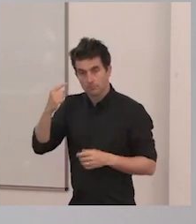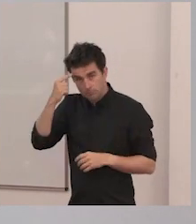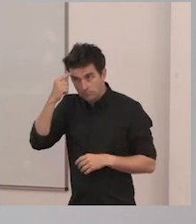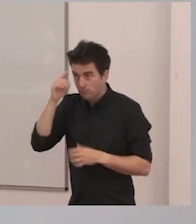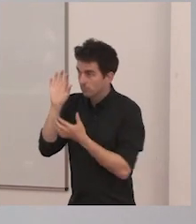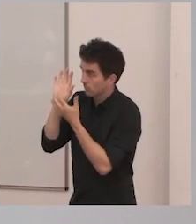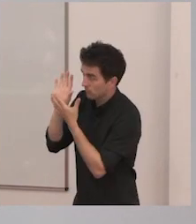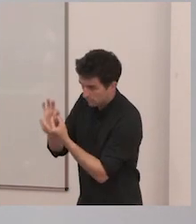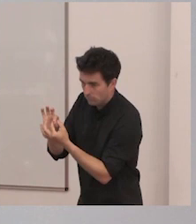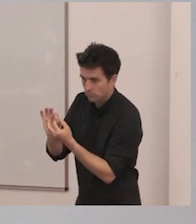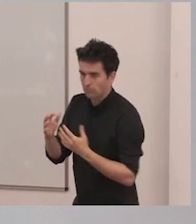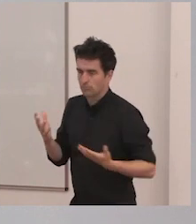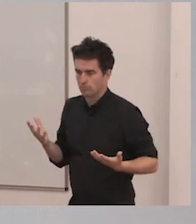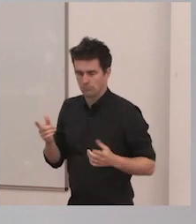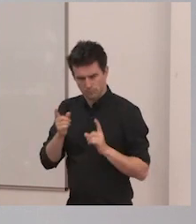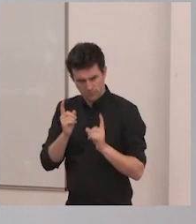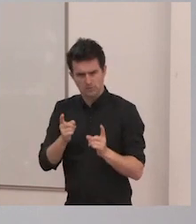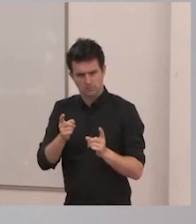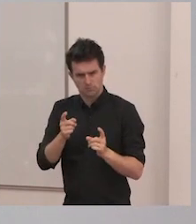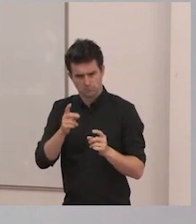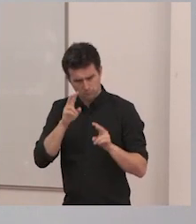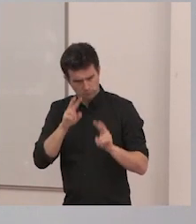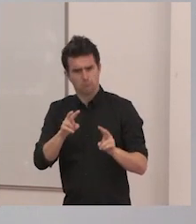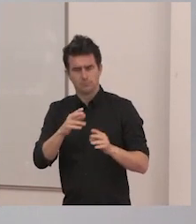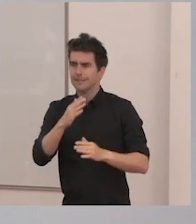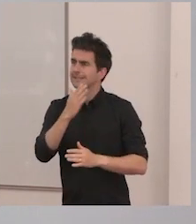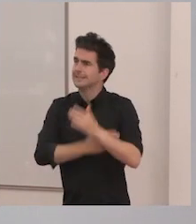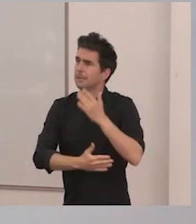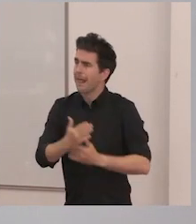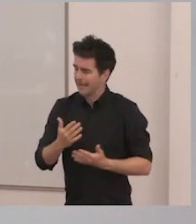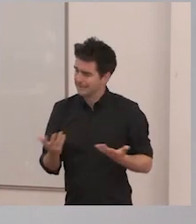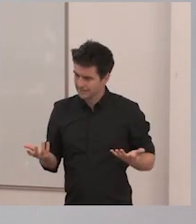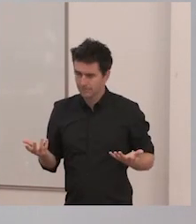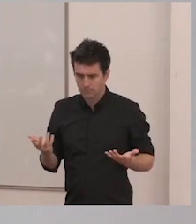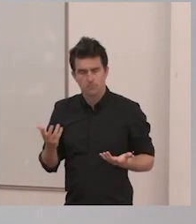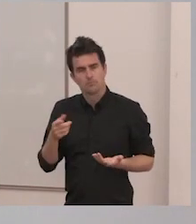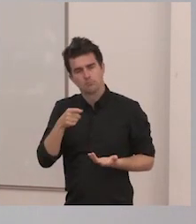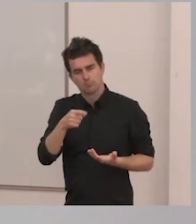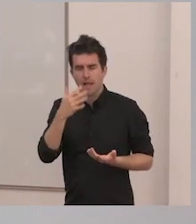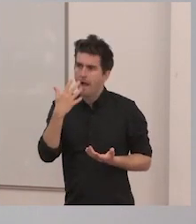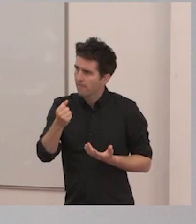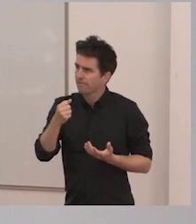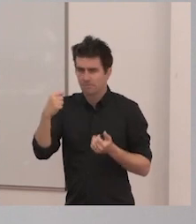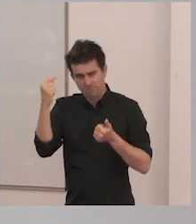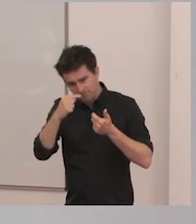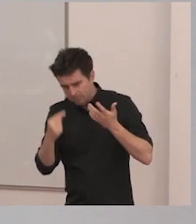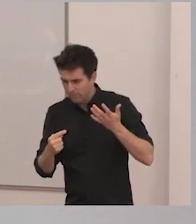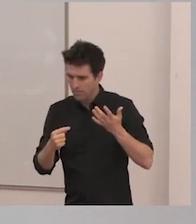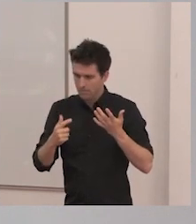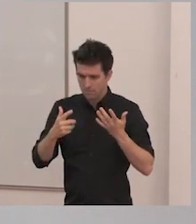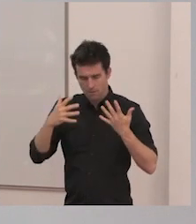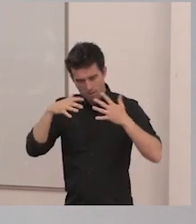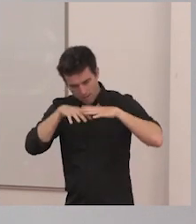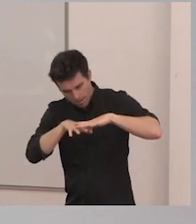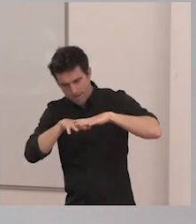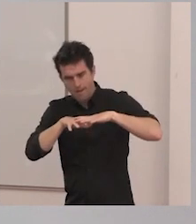Preambular paragraph P of the Convention acknowledges the different layers or intersections of